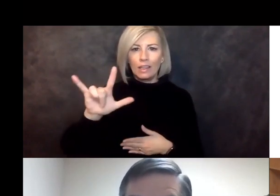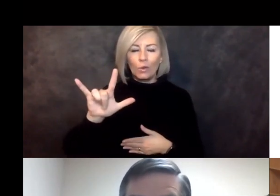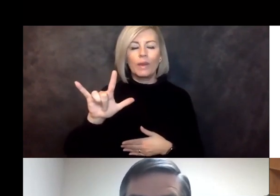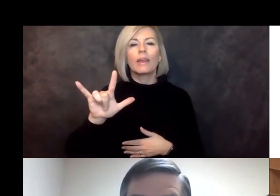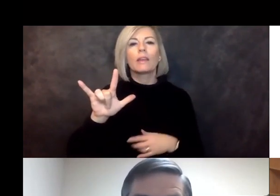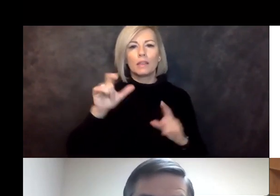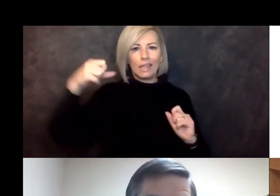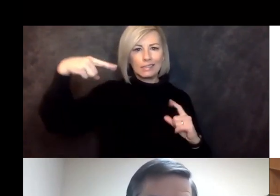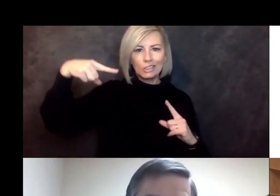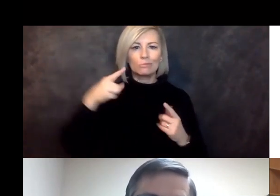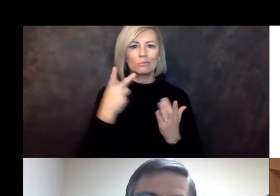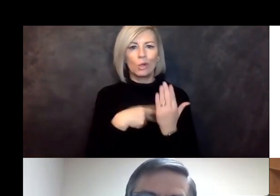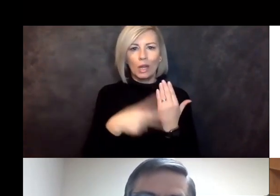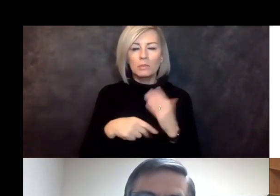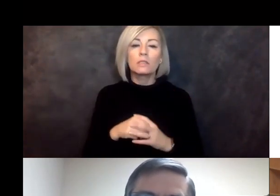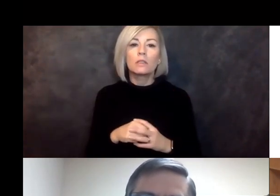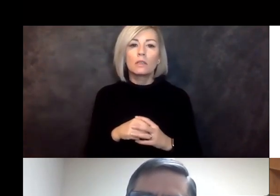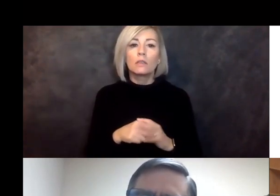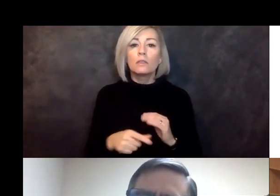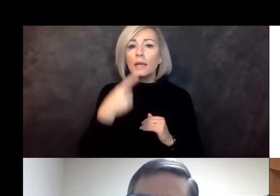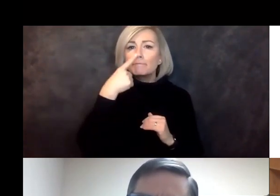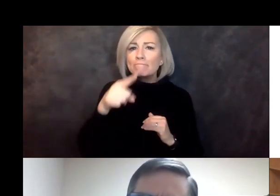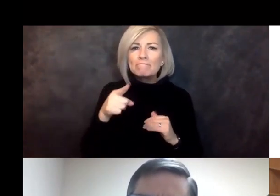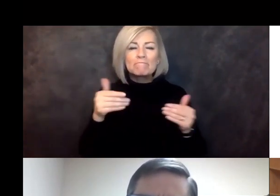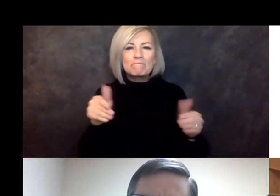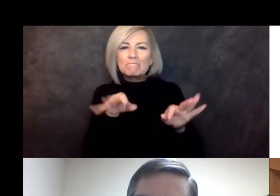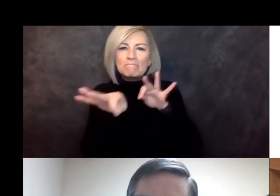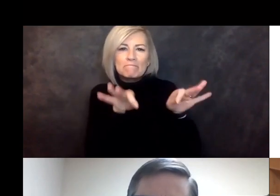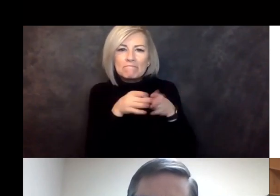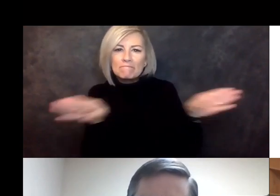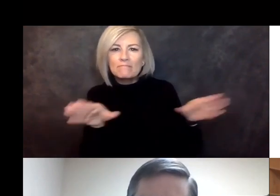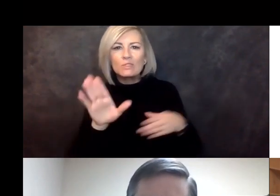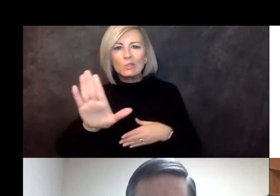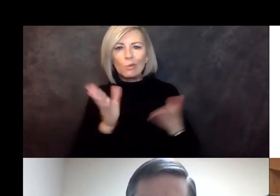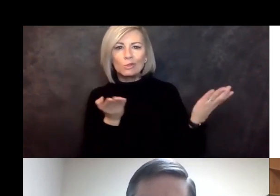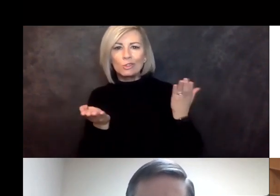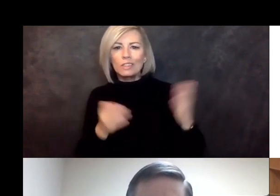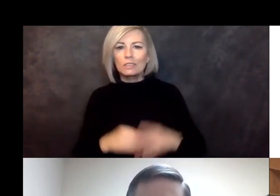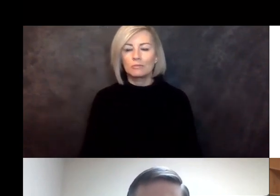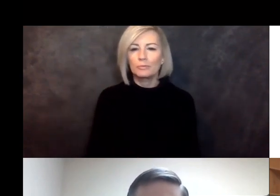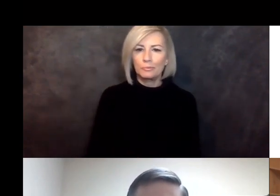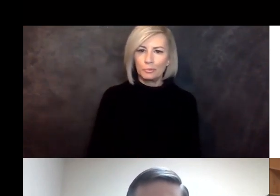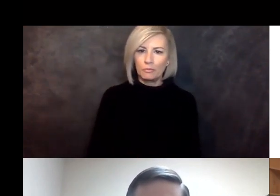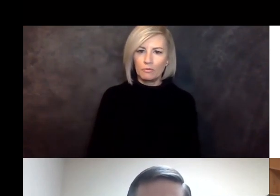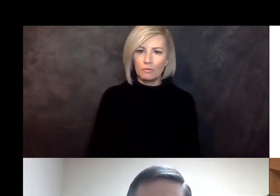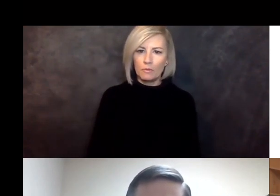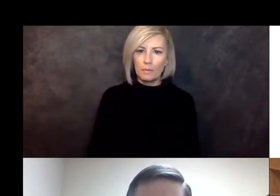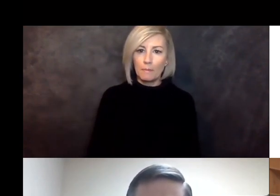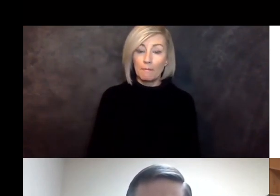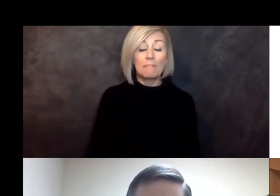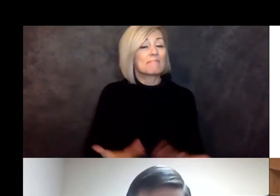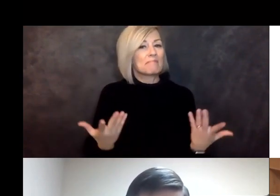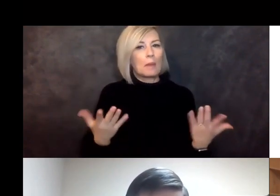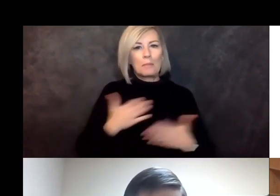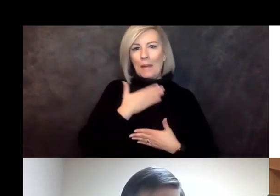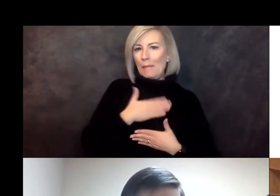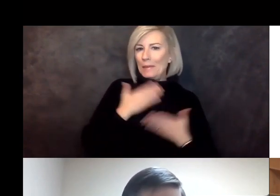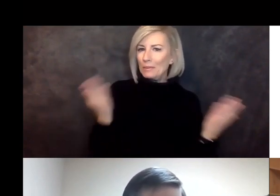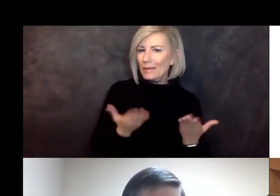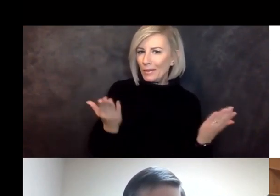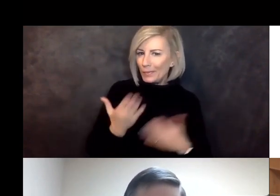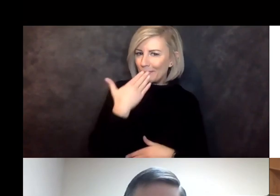programs. If you could please give us a nice overview of some of the services you have there. Oh, I'm so happy to be